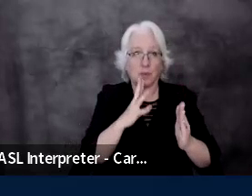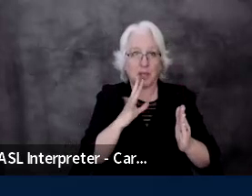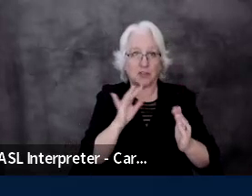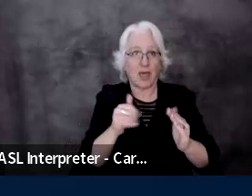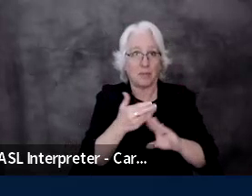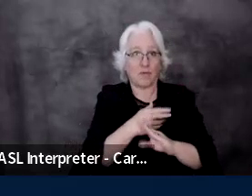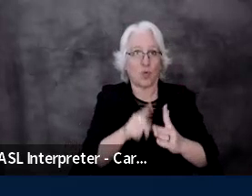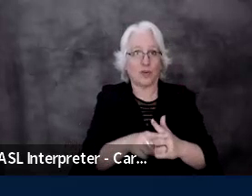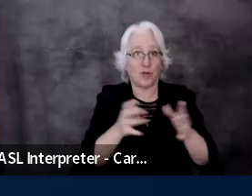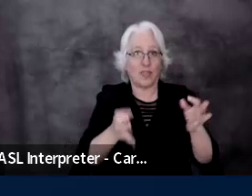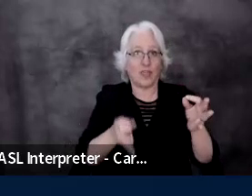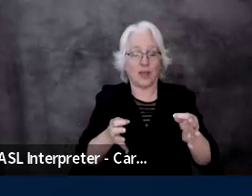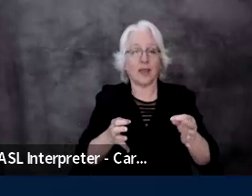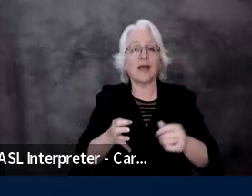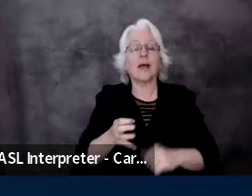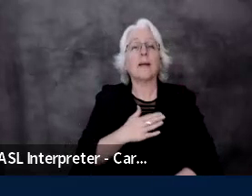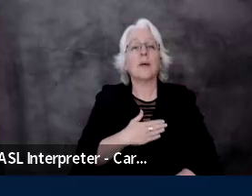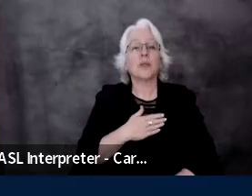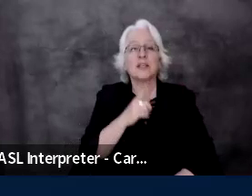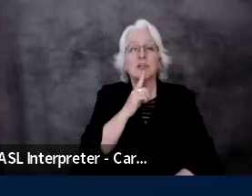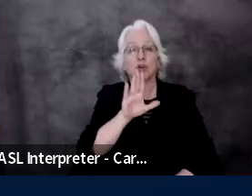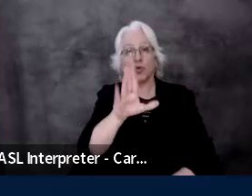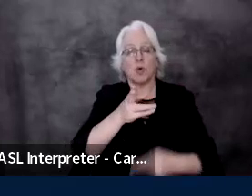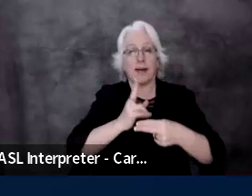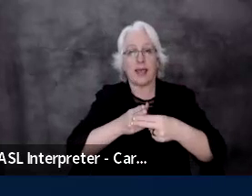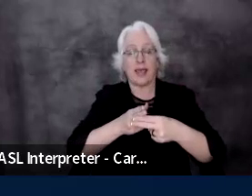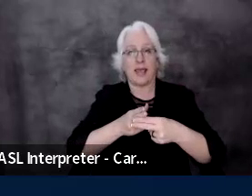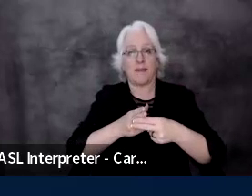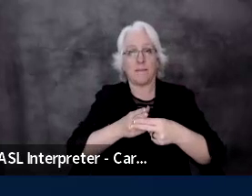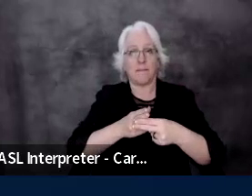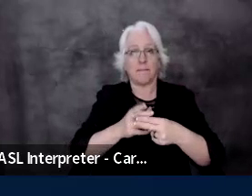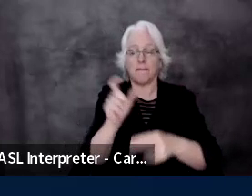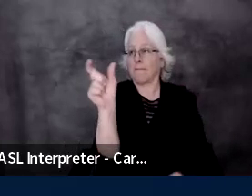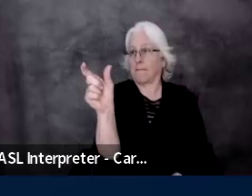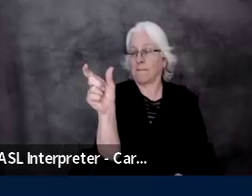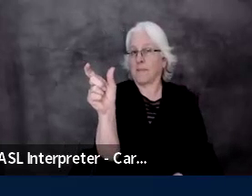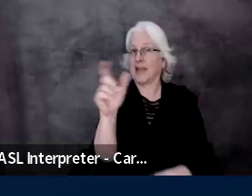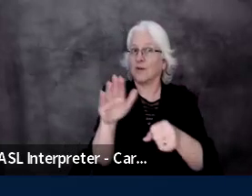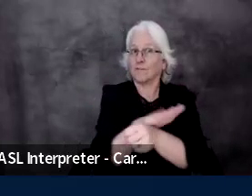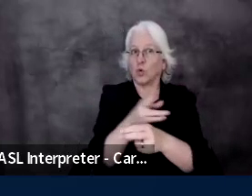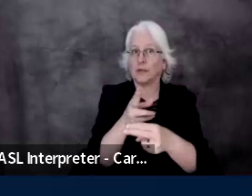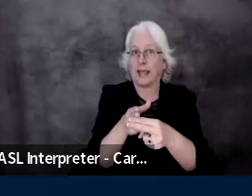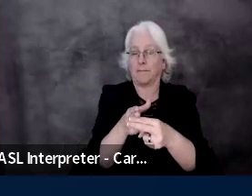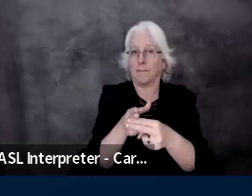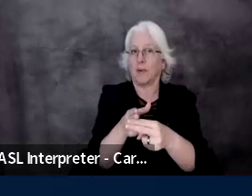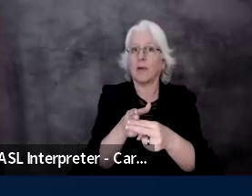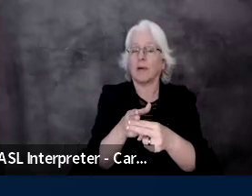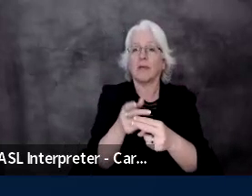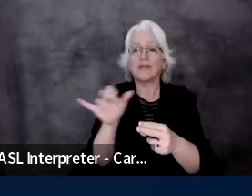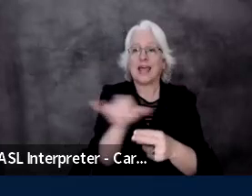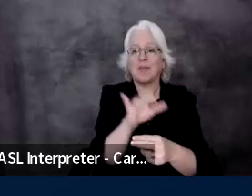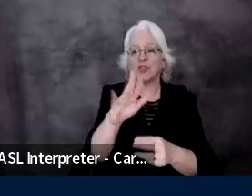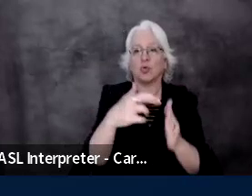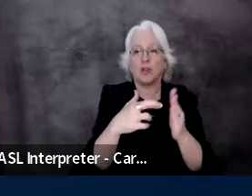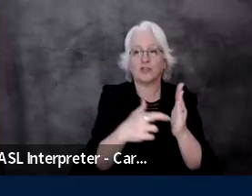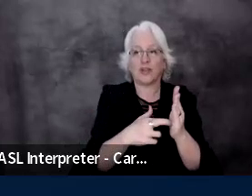hearing, please ensure that your name in Zoom appears as your full name that you registered under, so we can